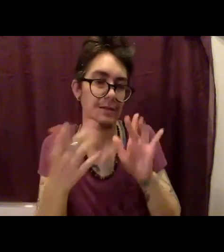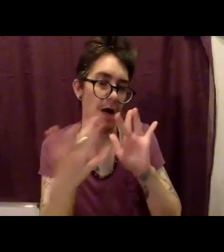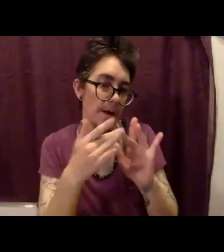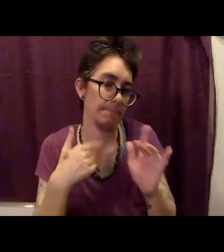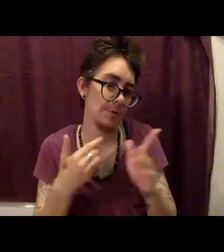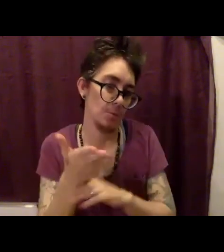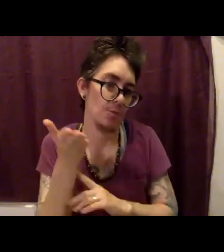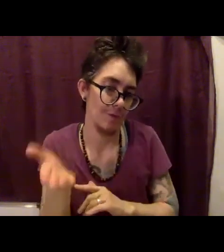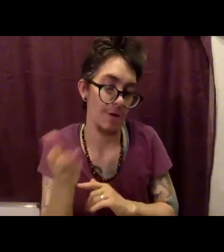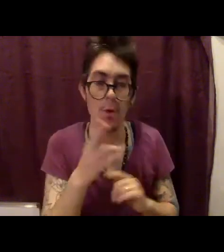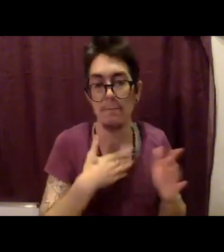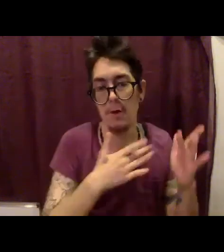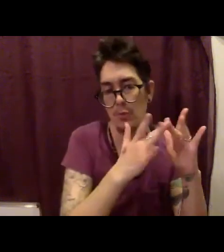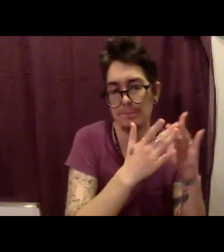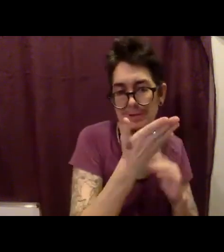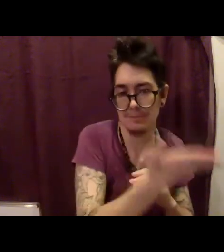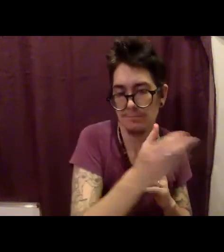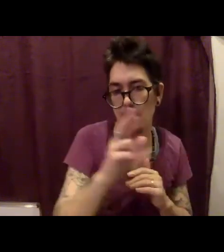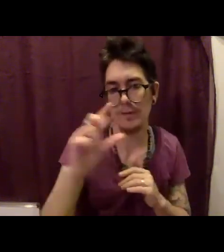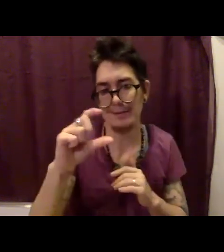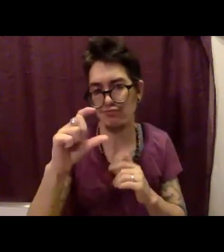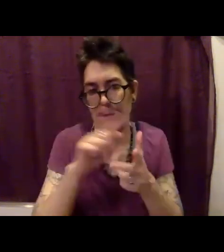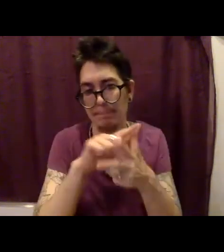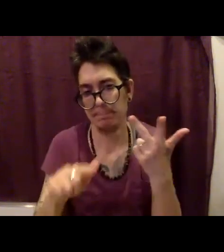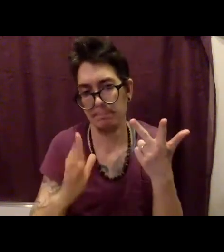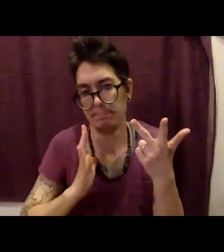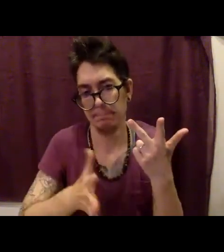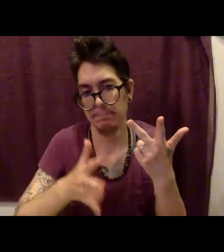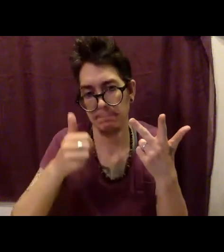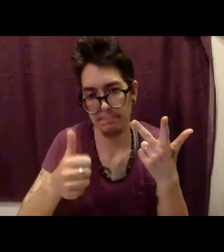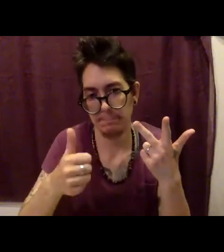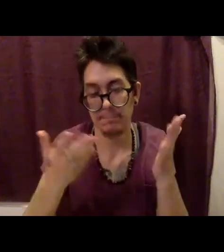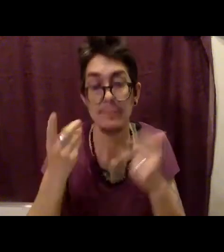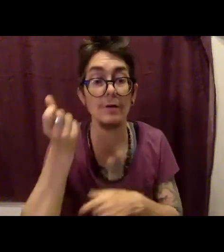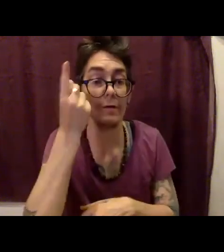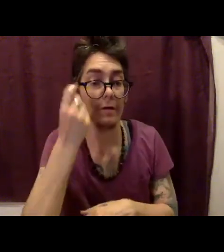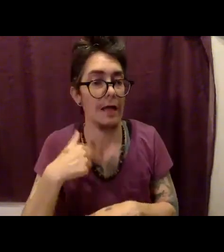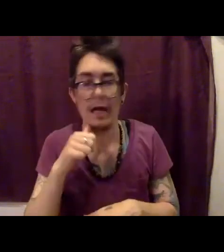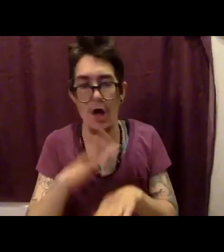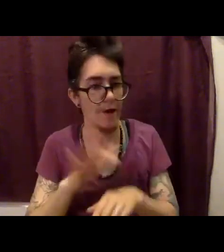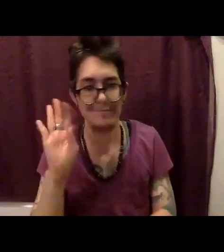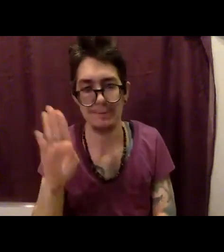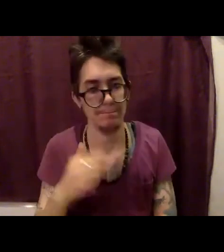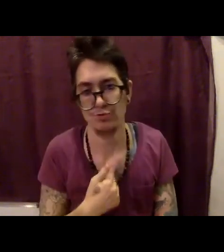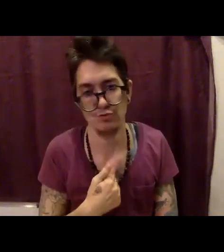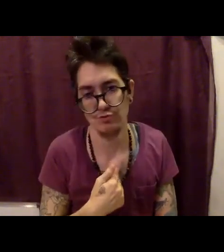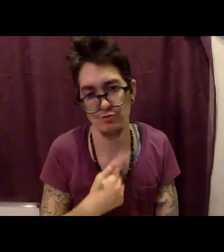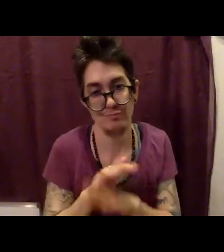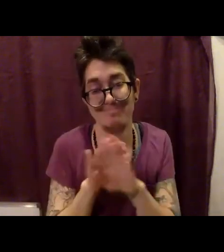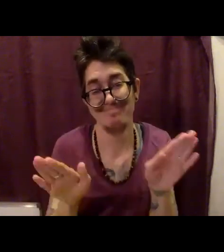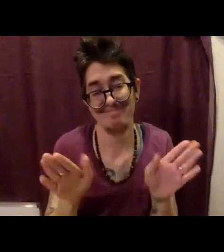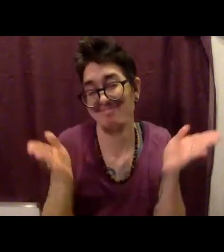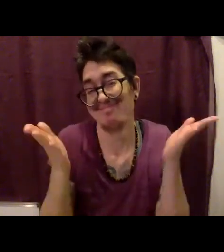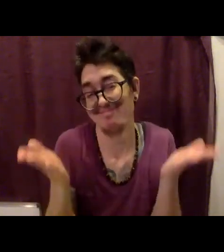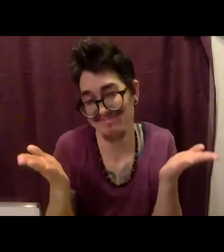heartofoak@gmail.com. You can contact me that way. Or my website or my Instagram, you have these ways you can contact me. So, but